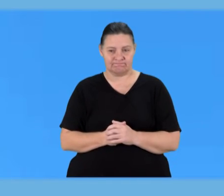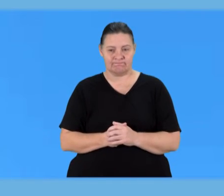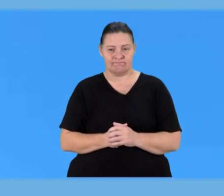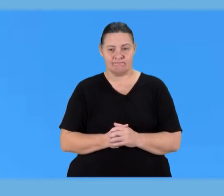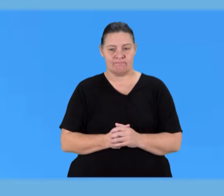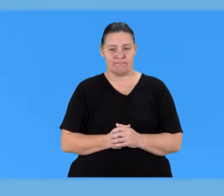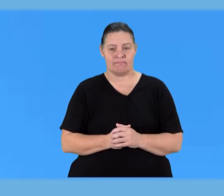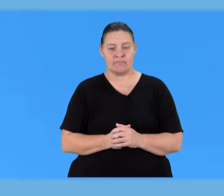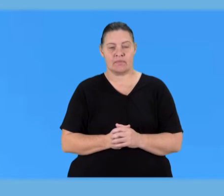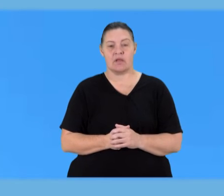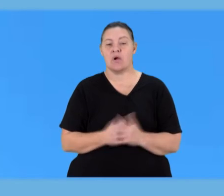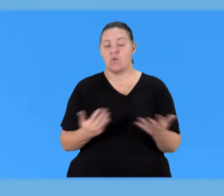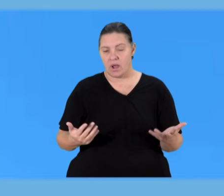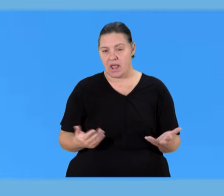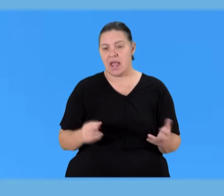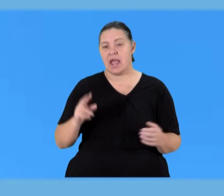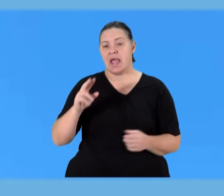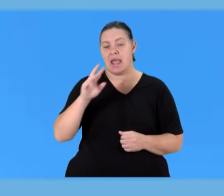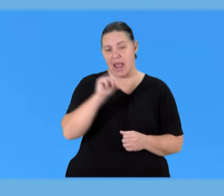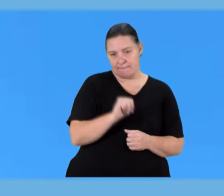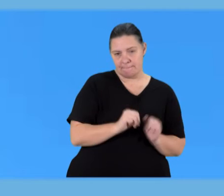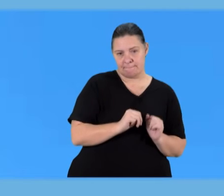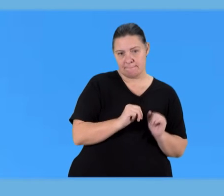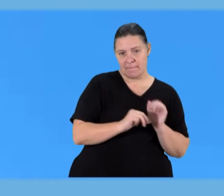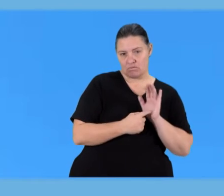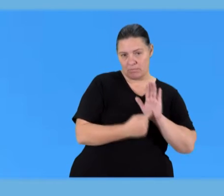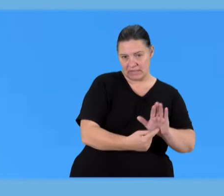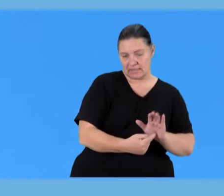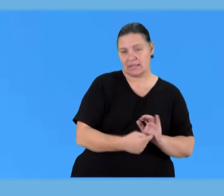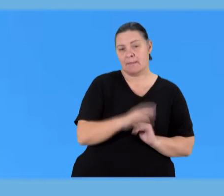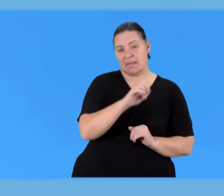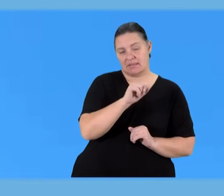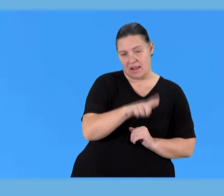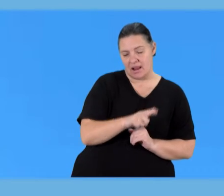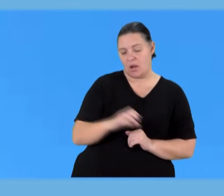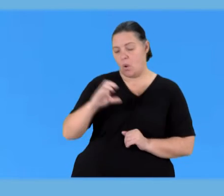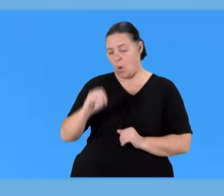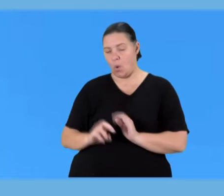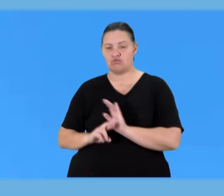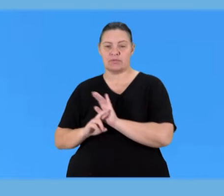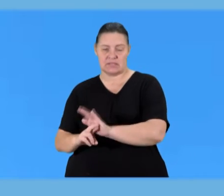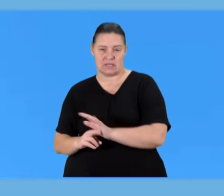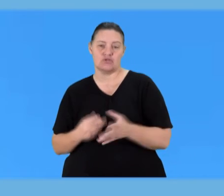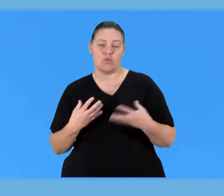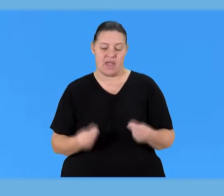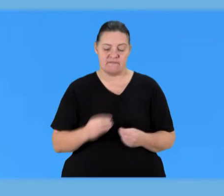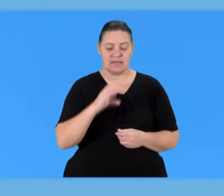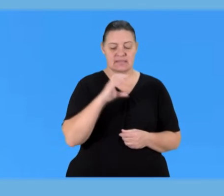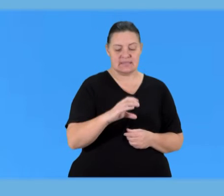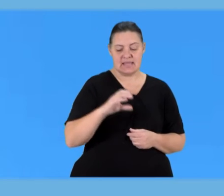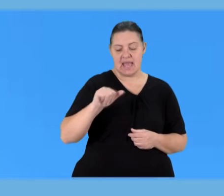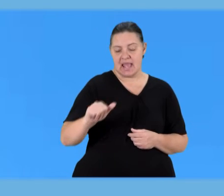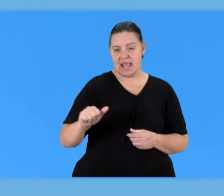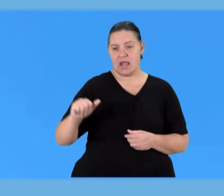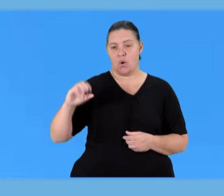general product which is being formed there, where M represents the metal and O being the oxygen. And as we can see, we have Ca